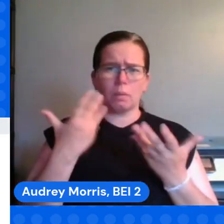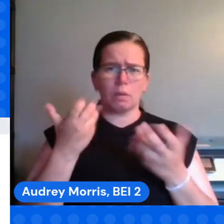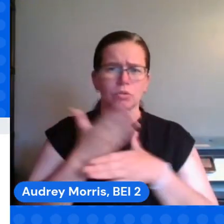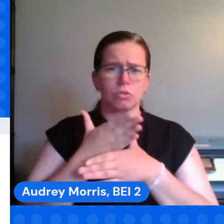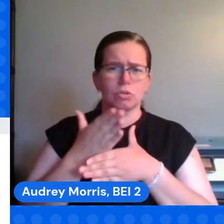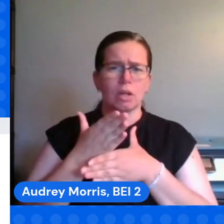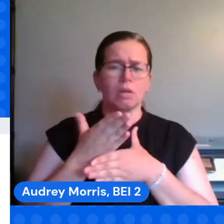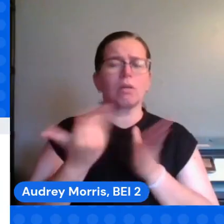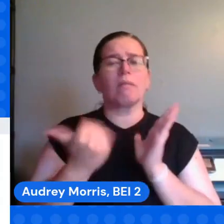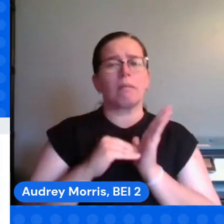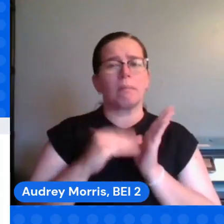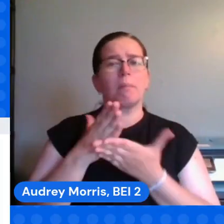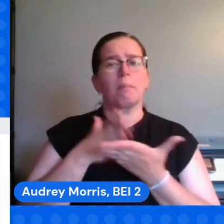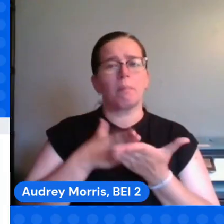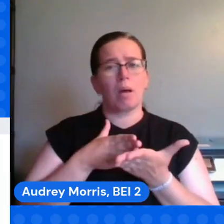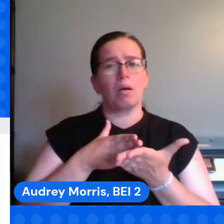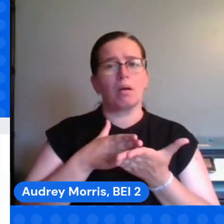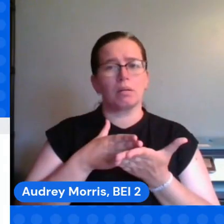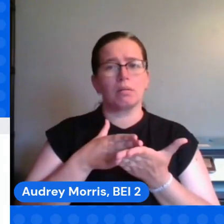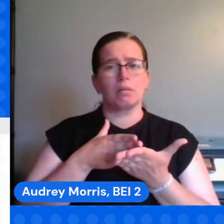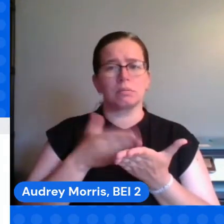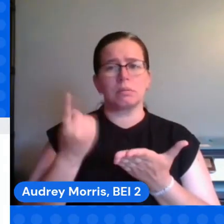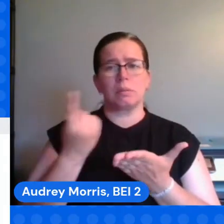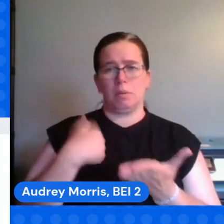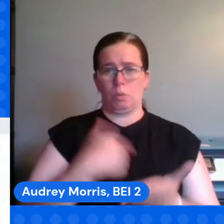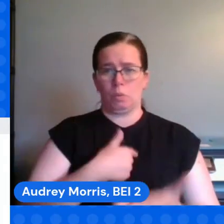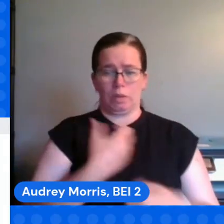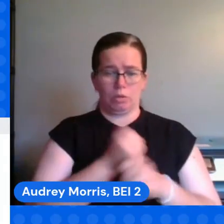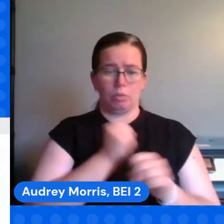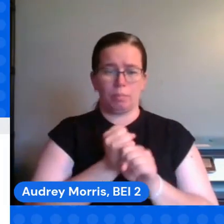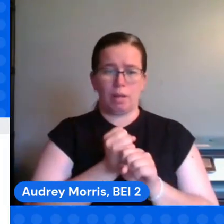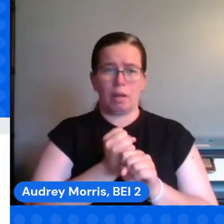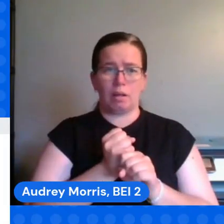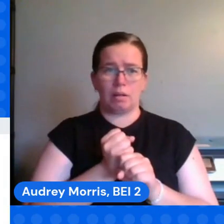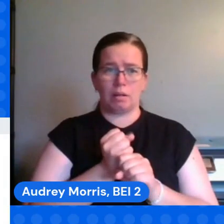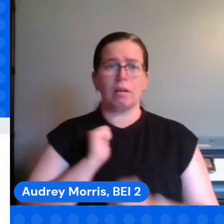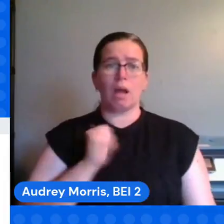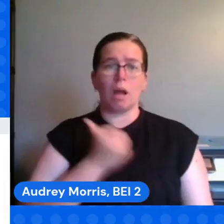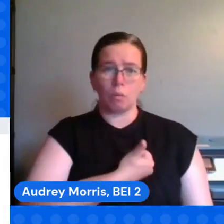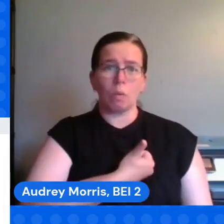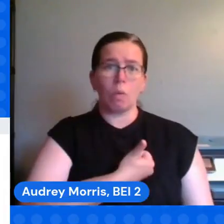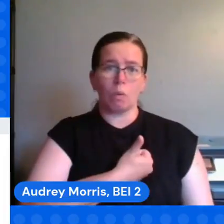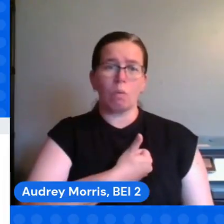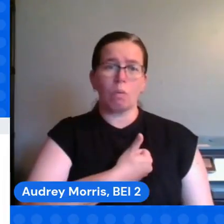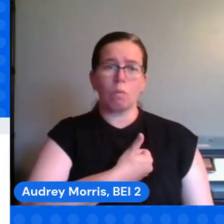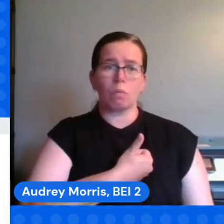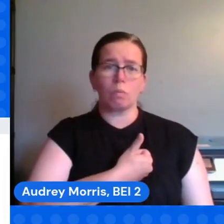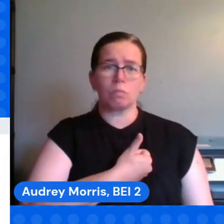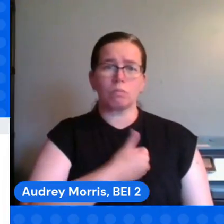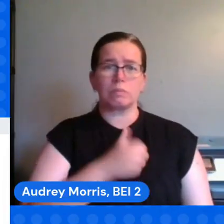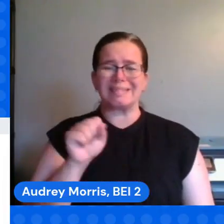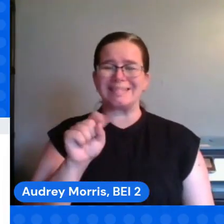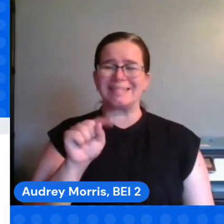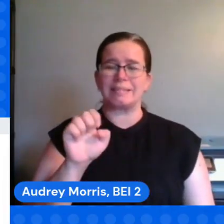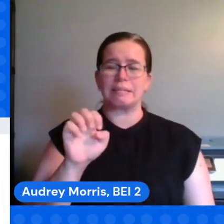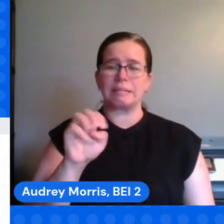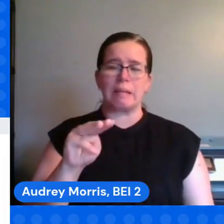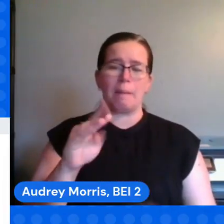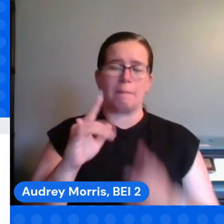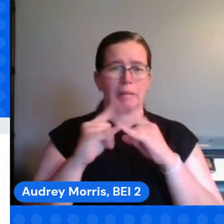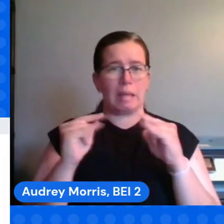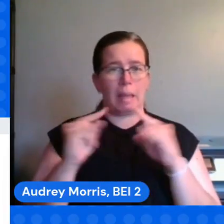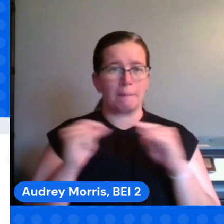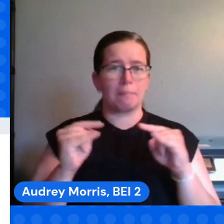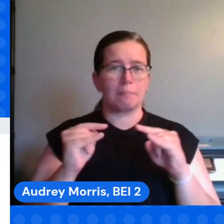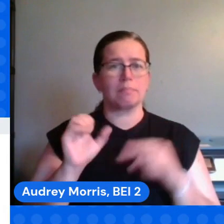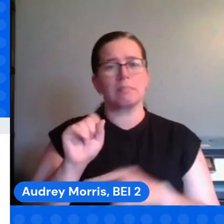part of this was something that we had created in our STEM camps, our STEM activities that we do